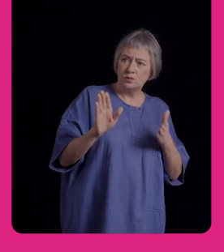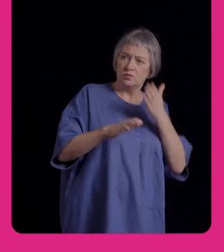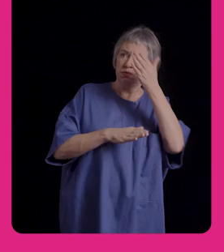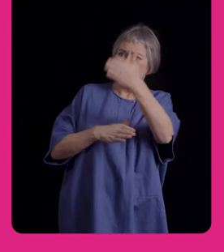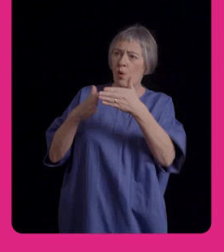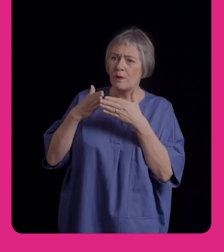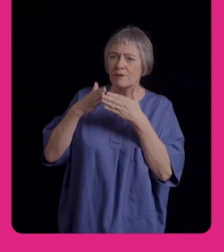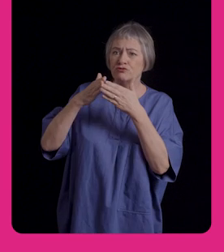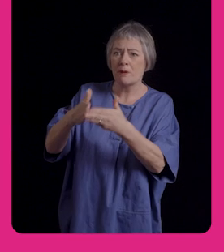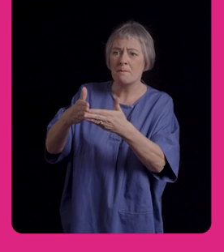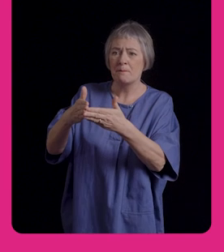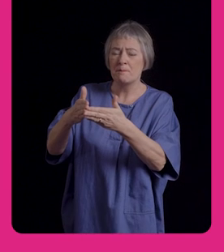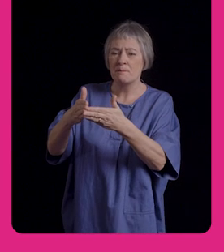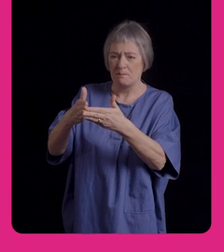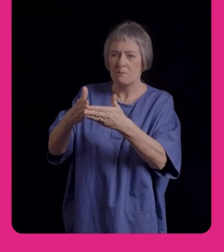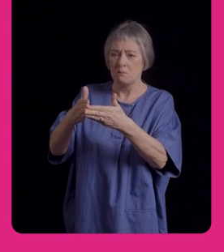ship.